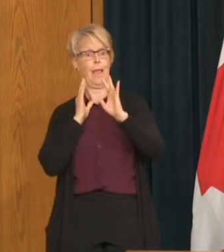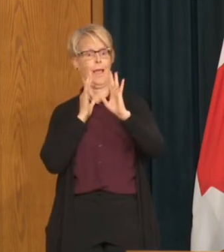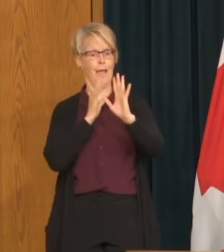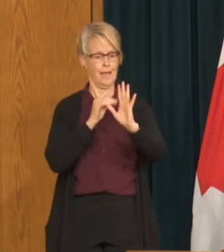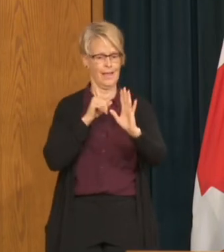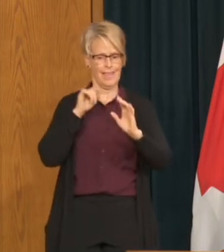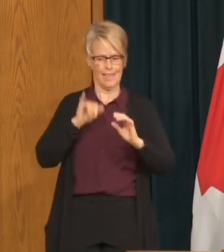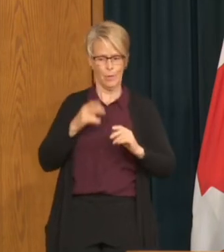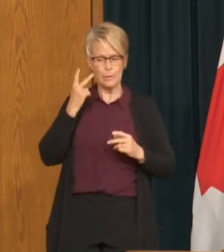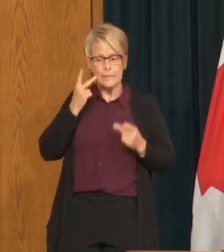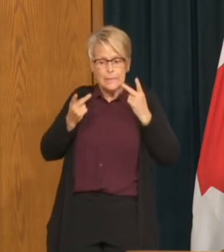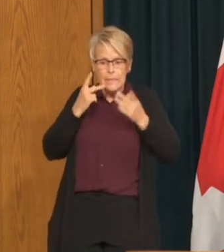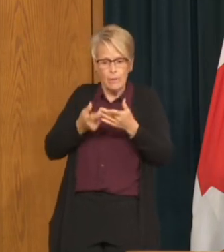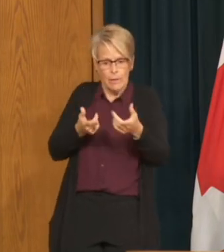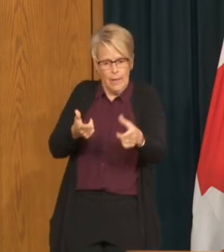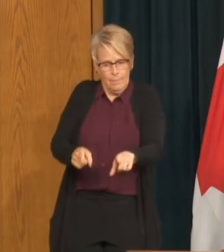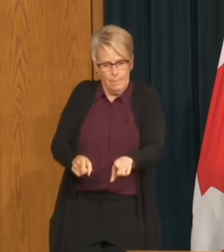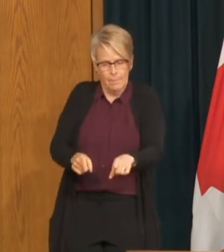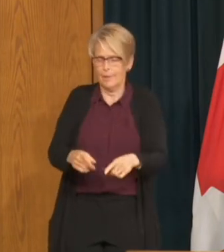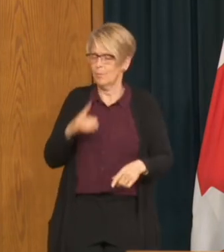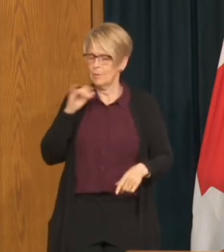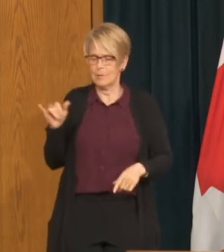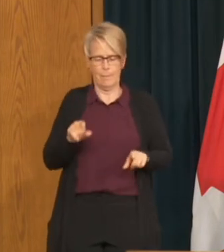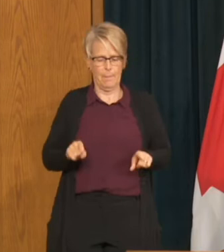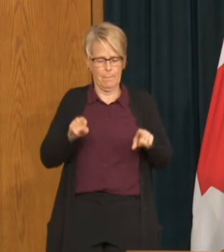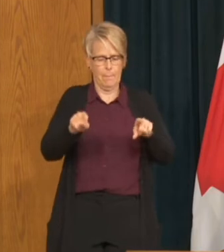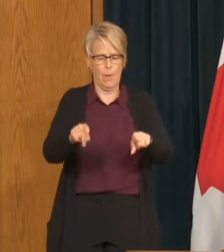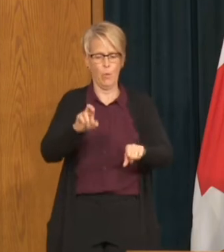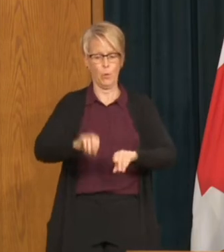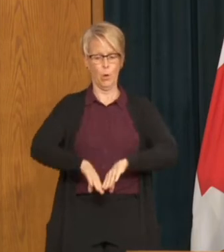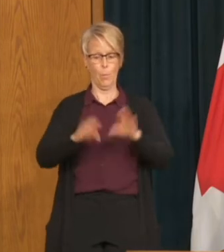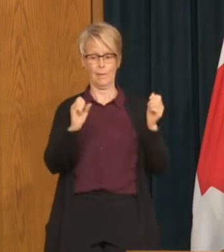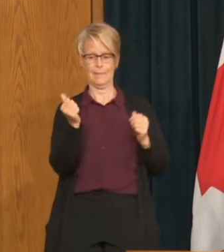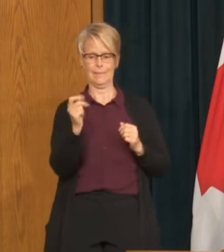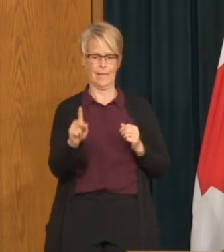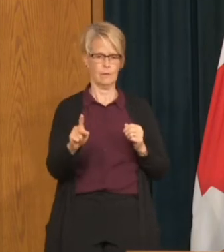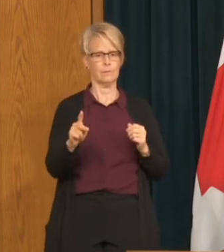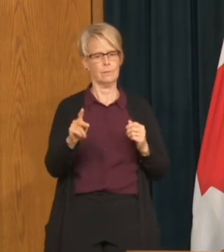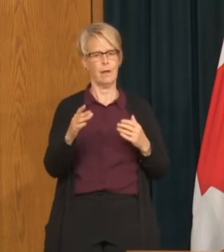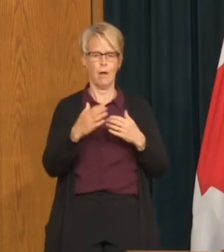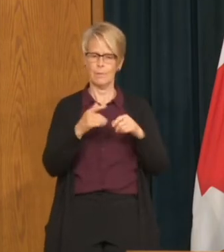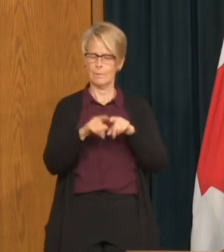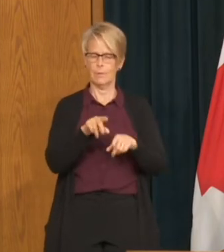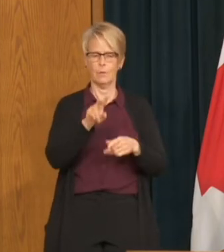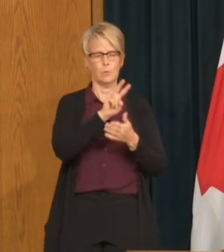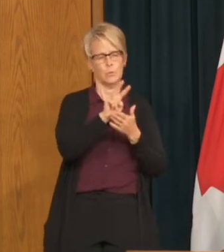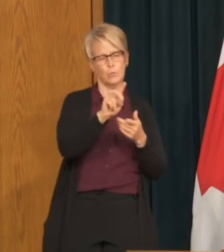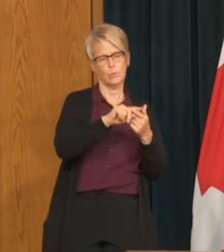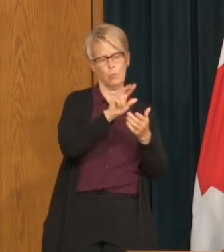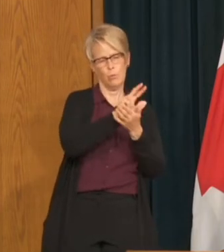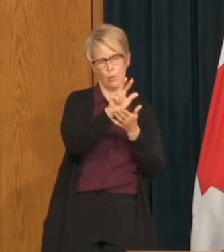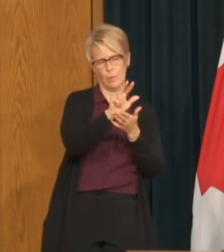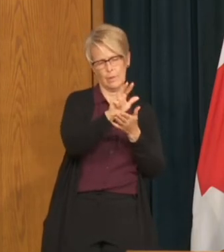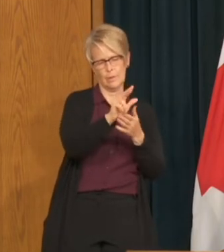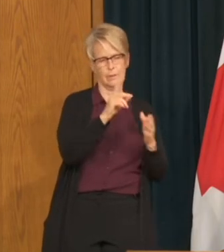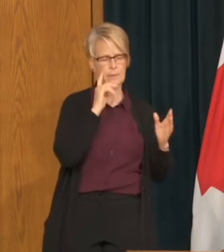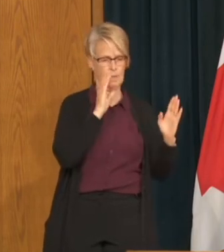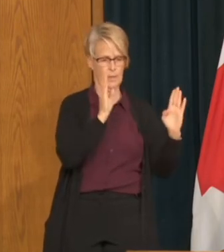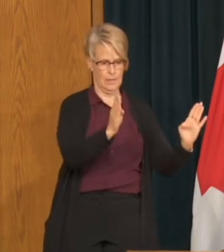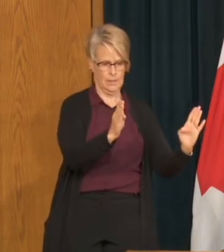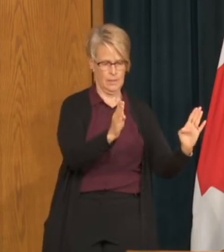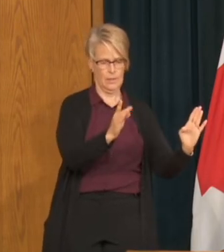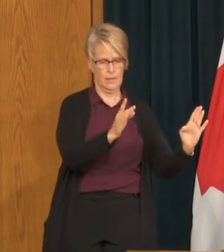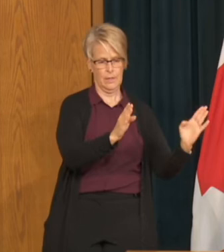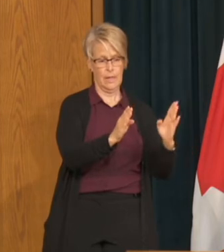our plans are, like the Reopening Saskatchewan plan, is to try to be on a 2 to 3 week cadence at minimum to see where the virus